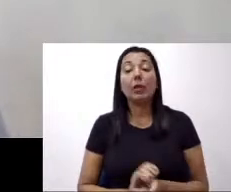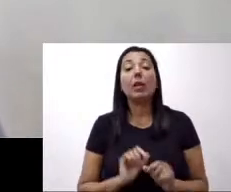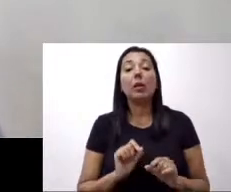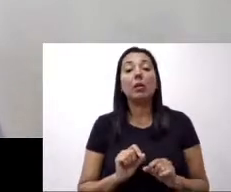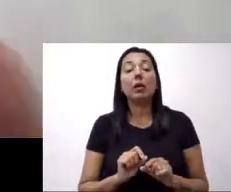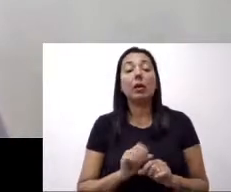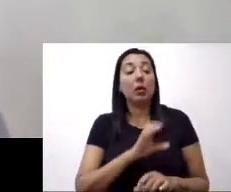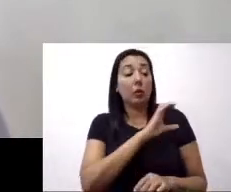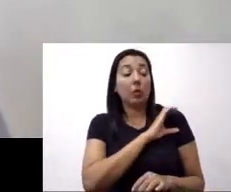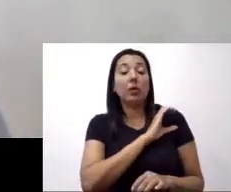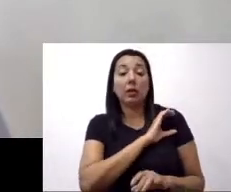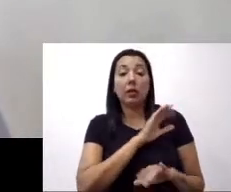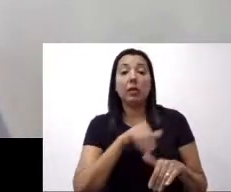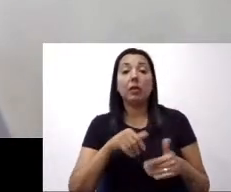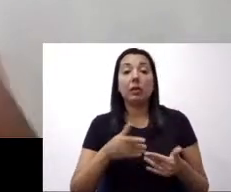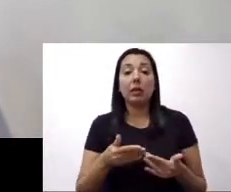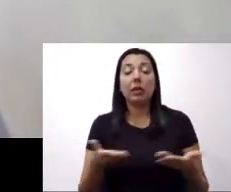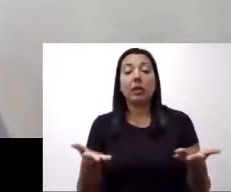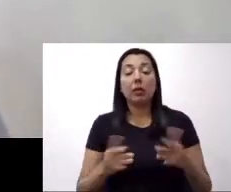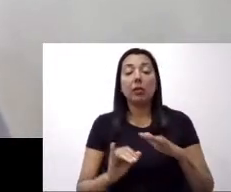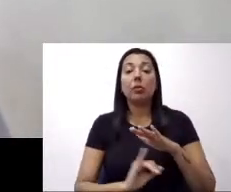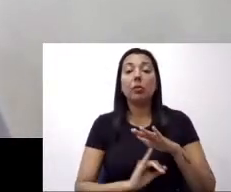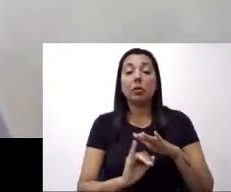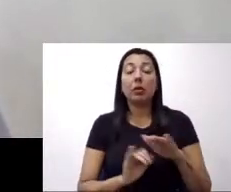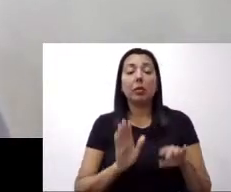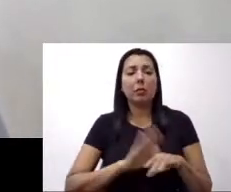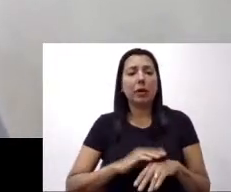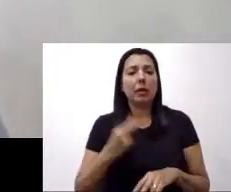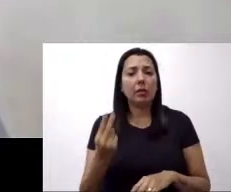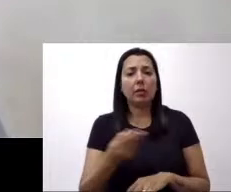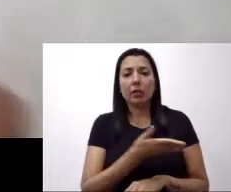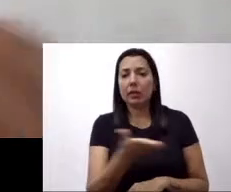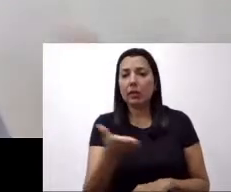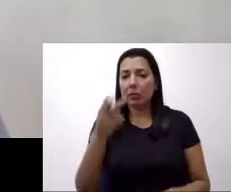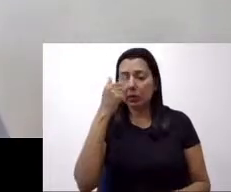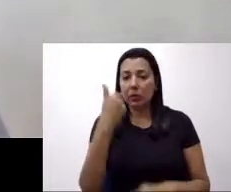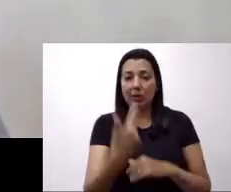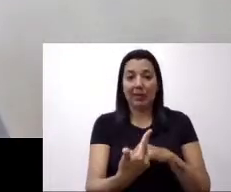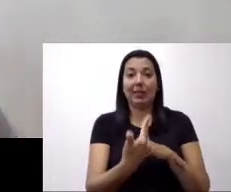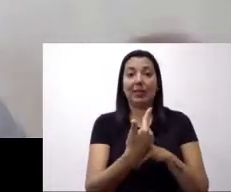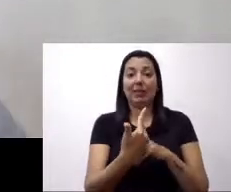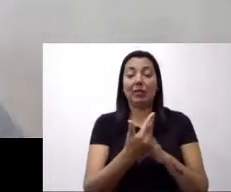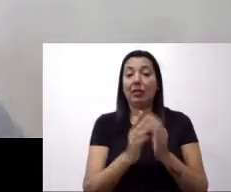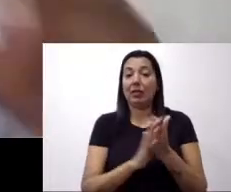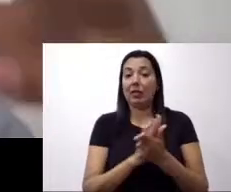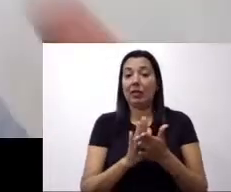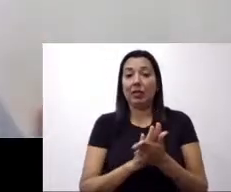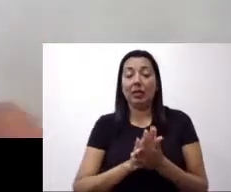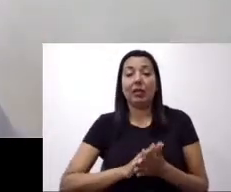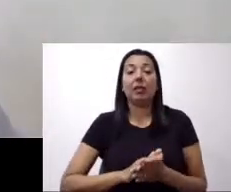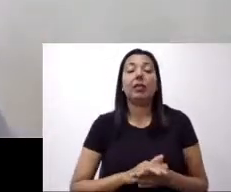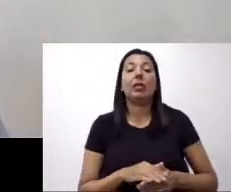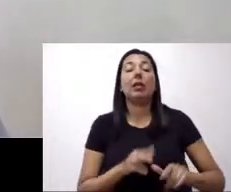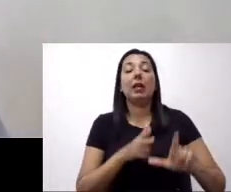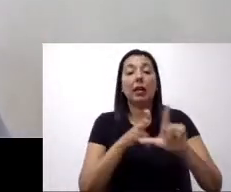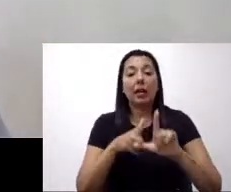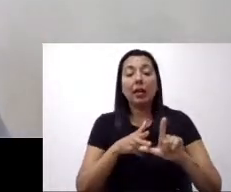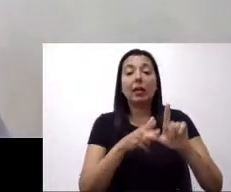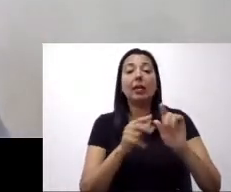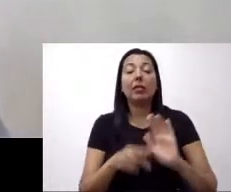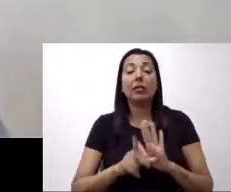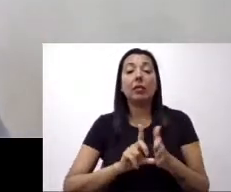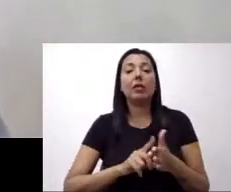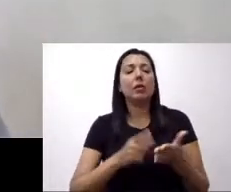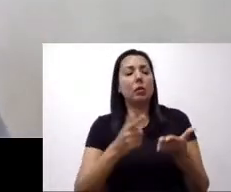Again, for those who didn't watch the previous webinar, the book of